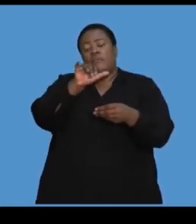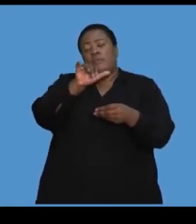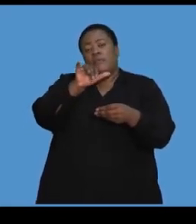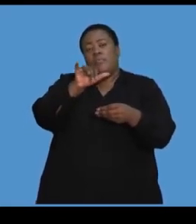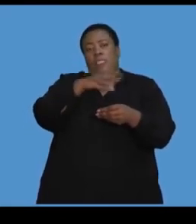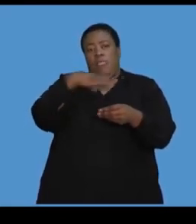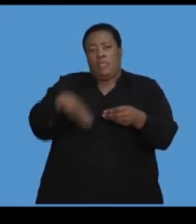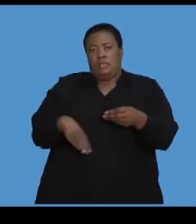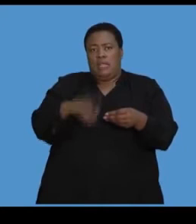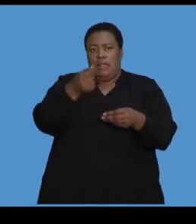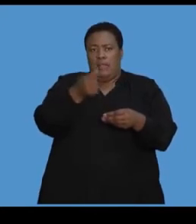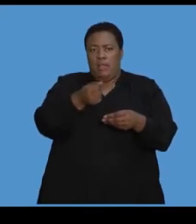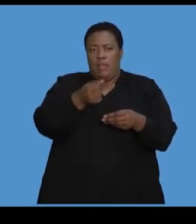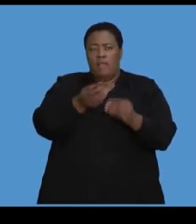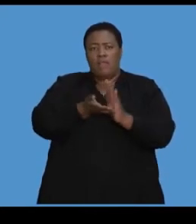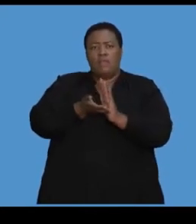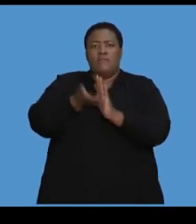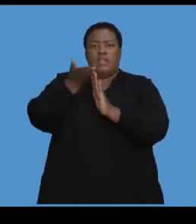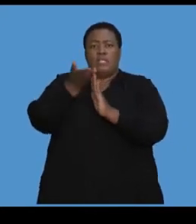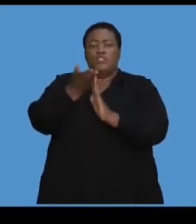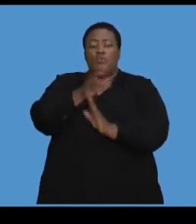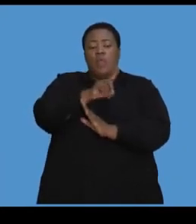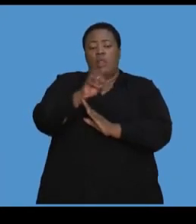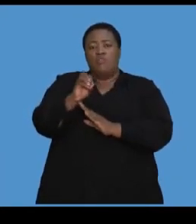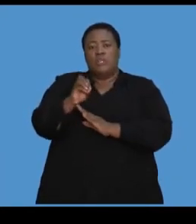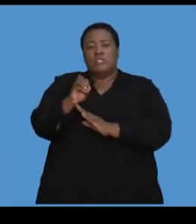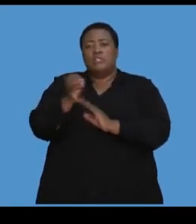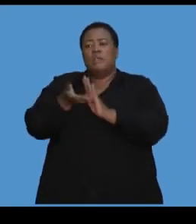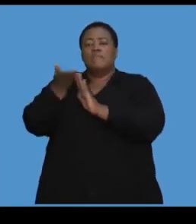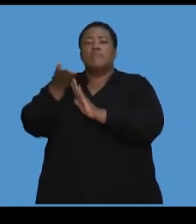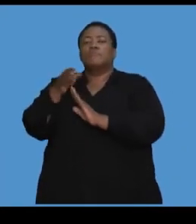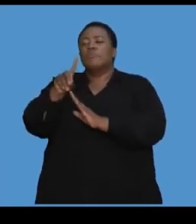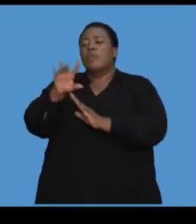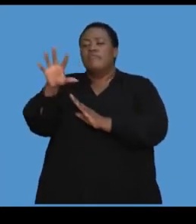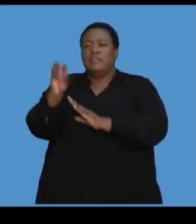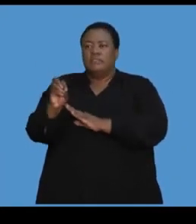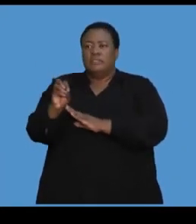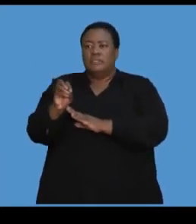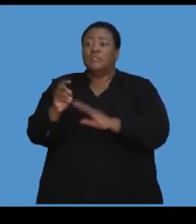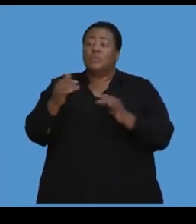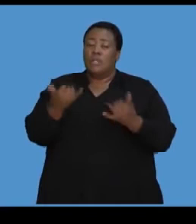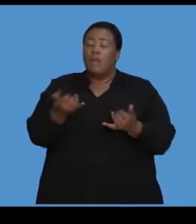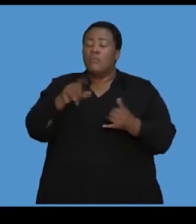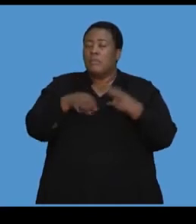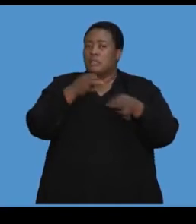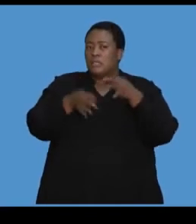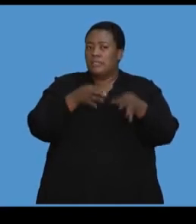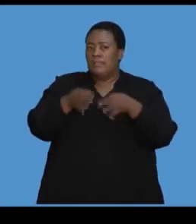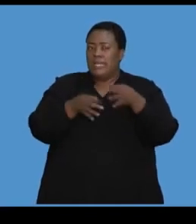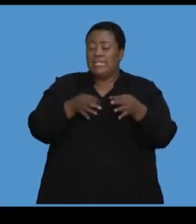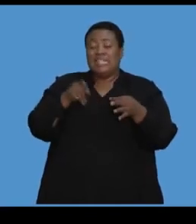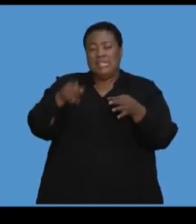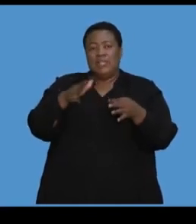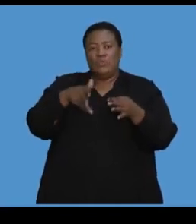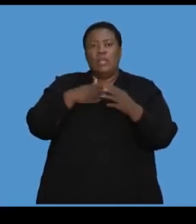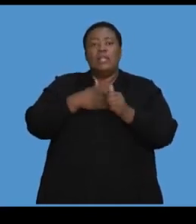the yen has increased from 100 to 150 there. Now let's look at the second point. Now